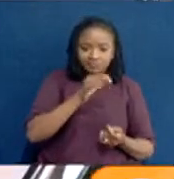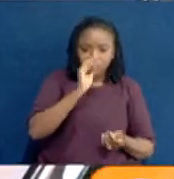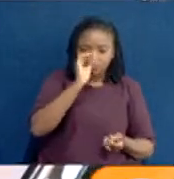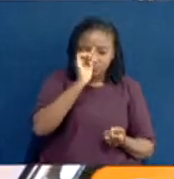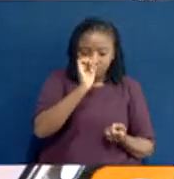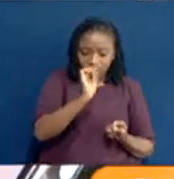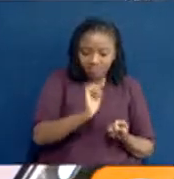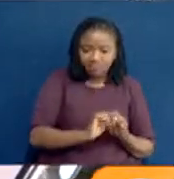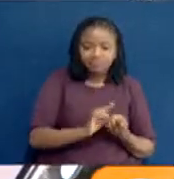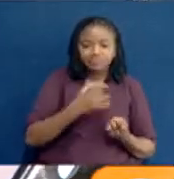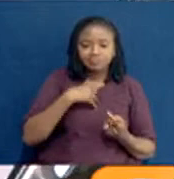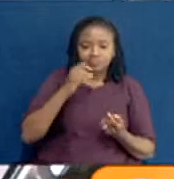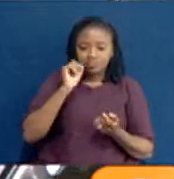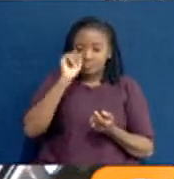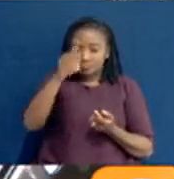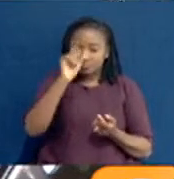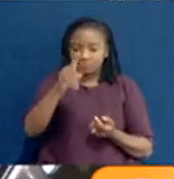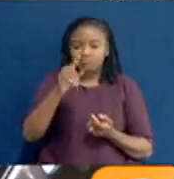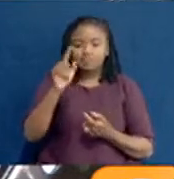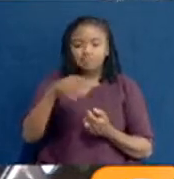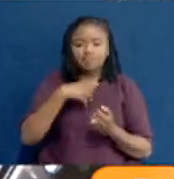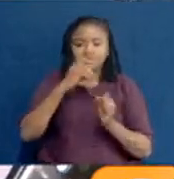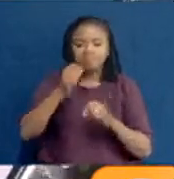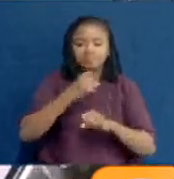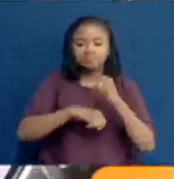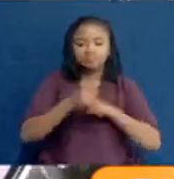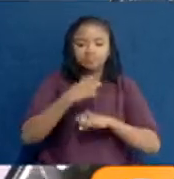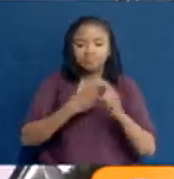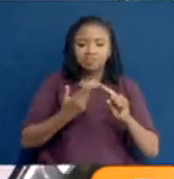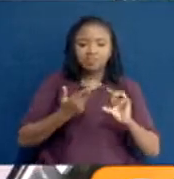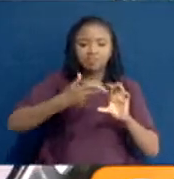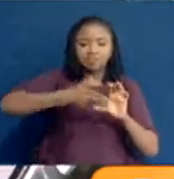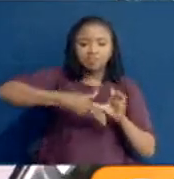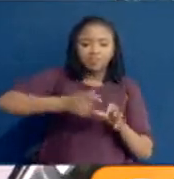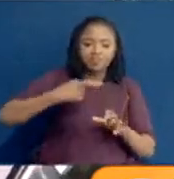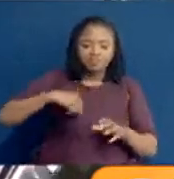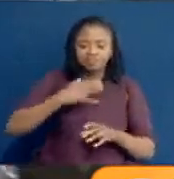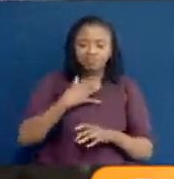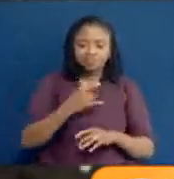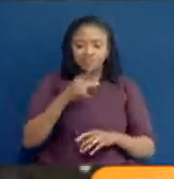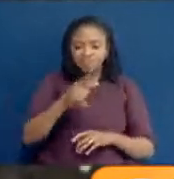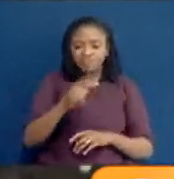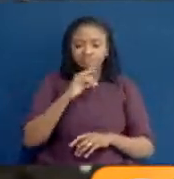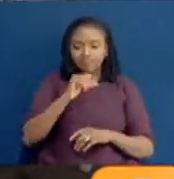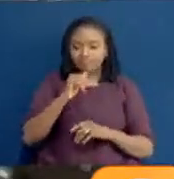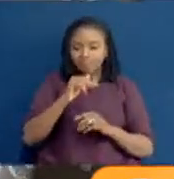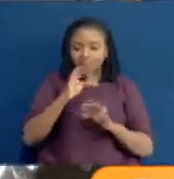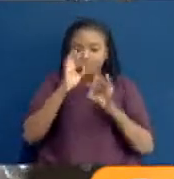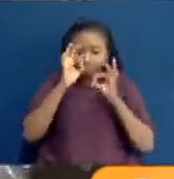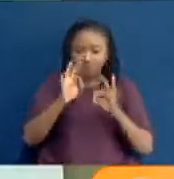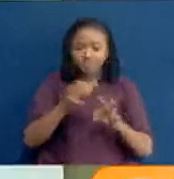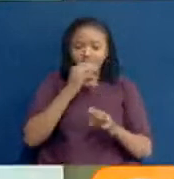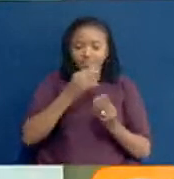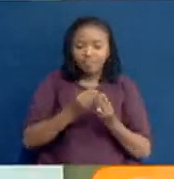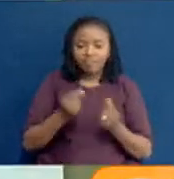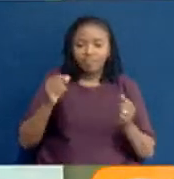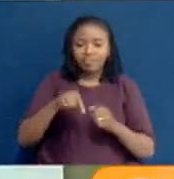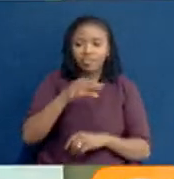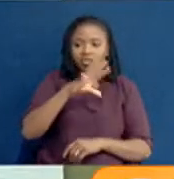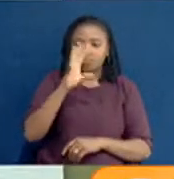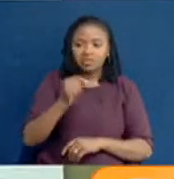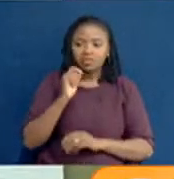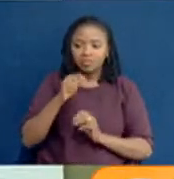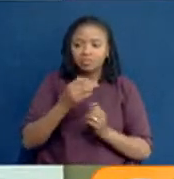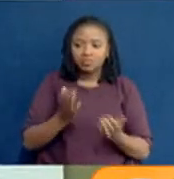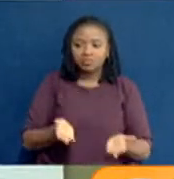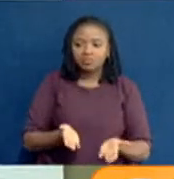water and they can be able to take action and refill the tanks. We want to be the largest smart water solutions company in Africa. We're looking at being able